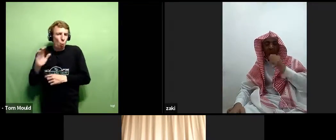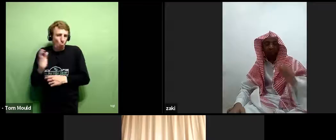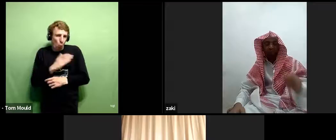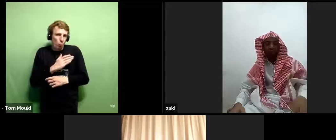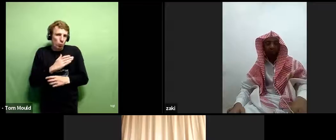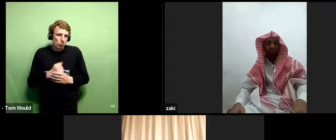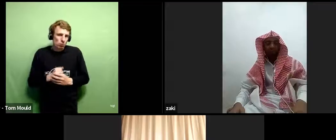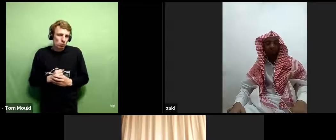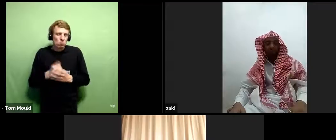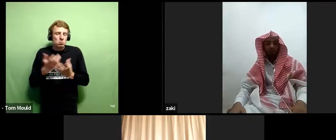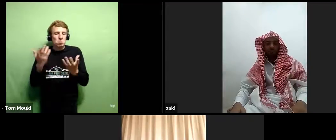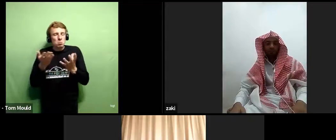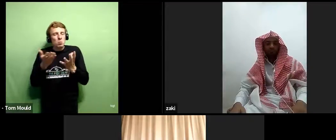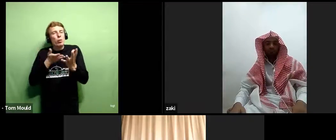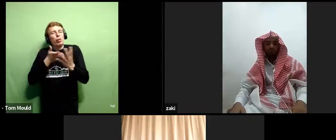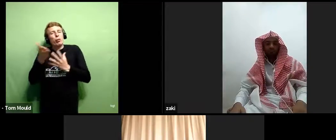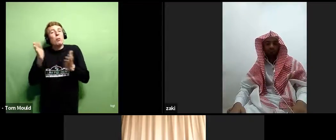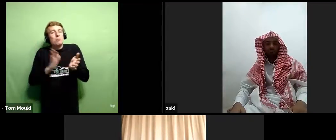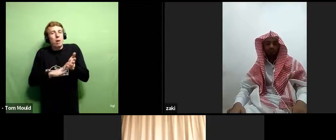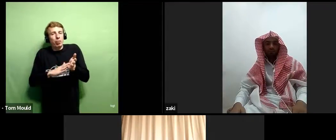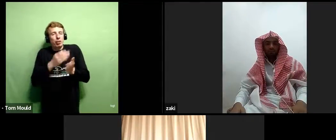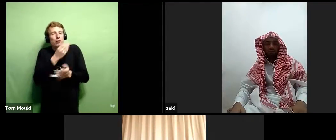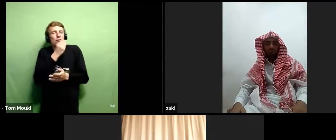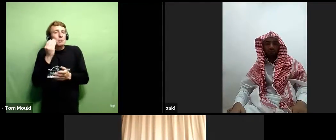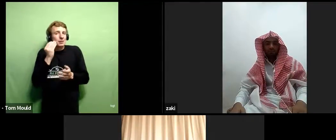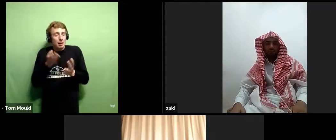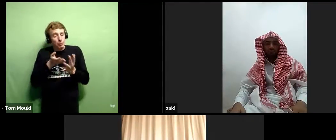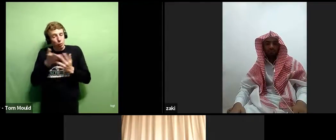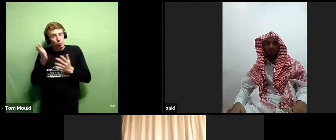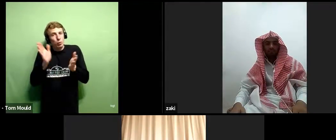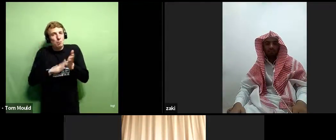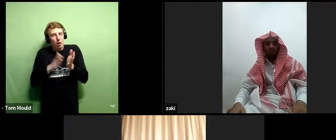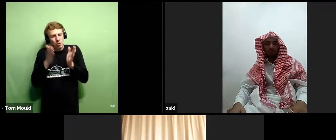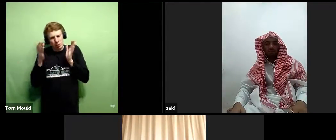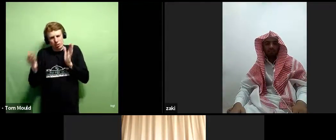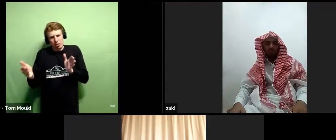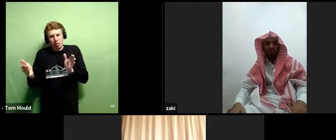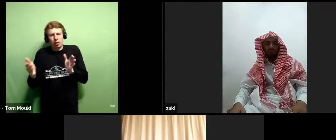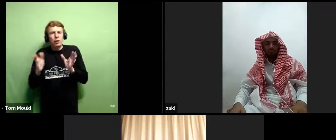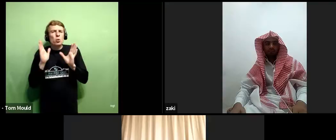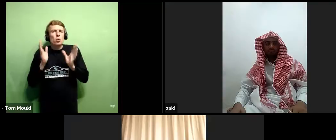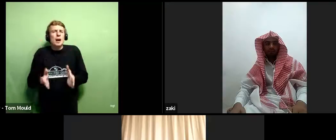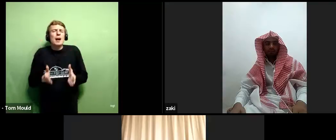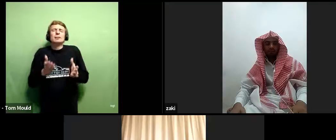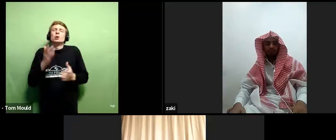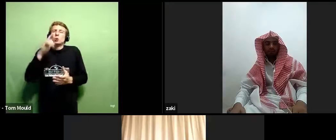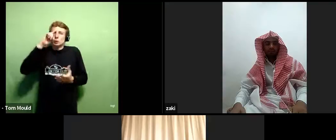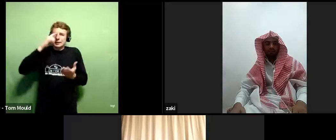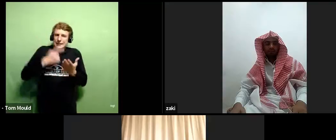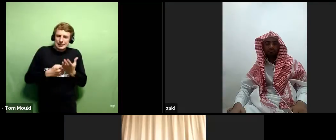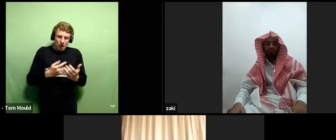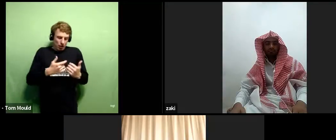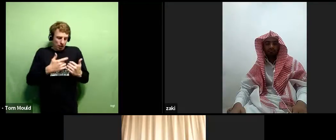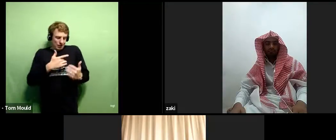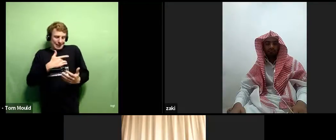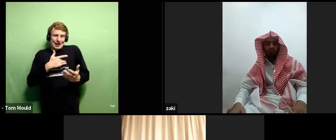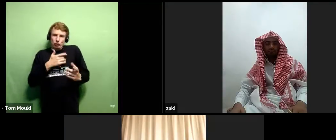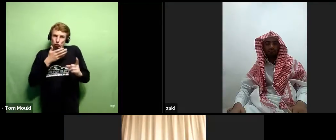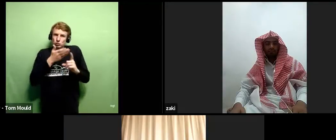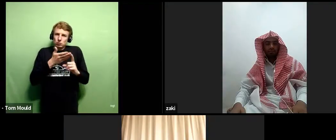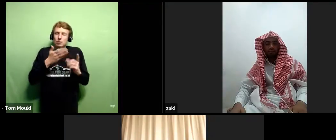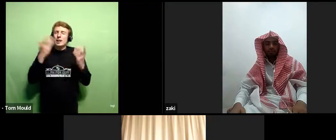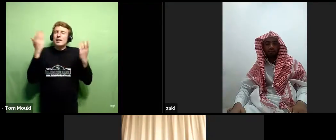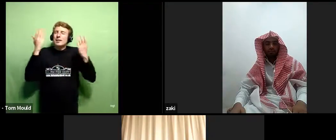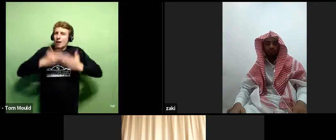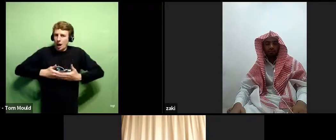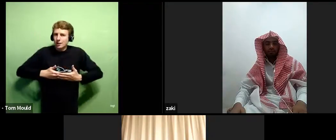the month of Ramadan, this is the intention that must be had, the intention during the night. The making up of fasts